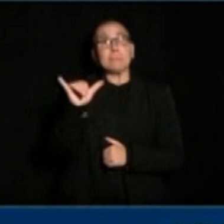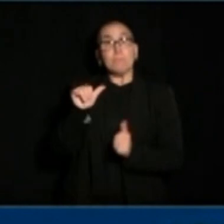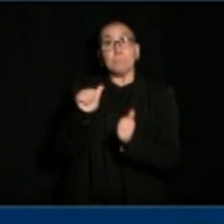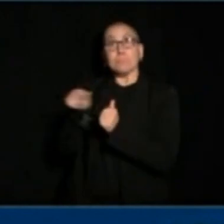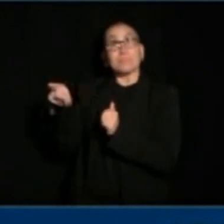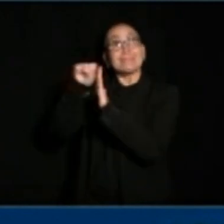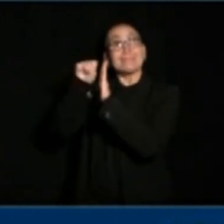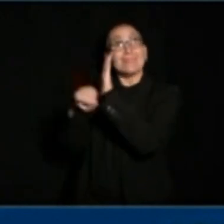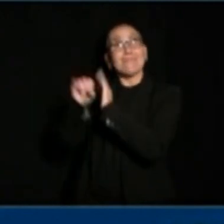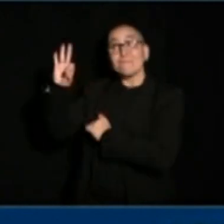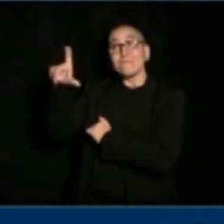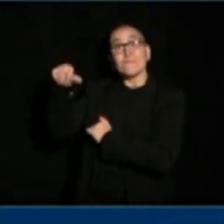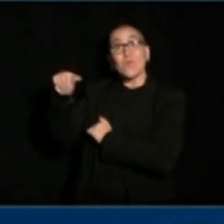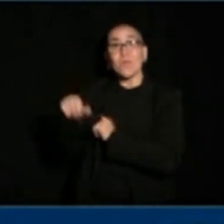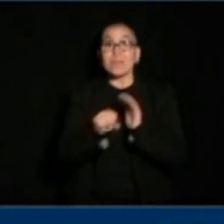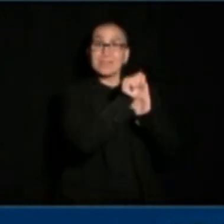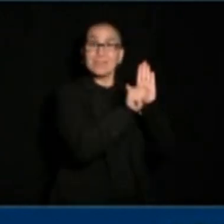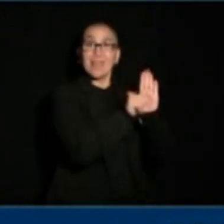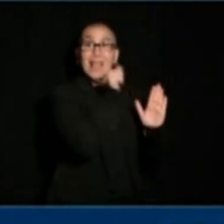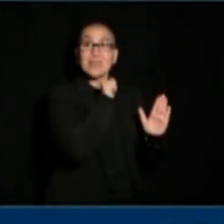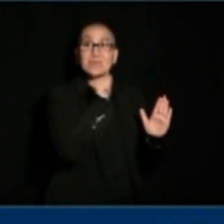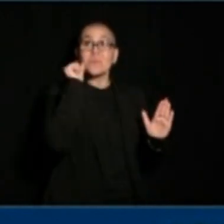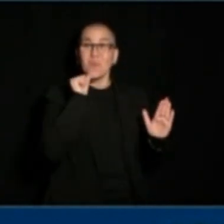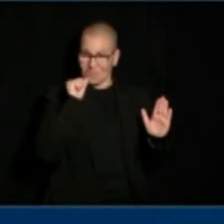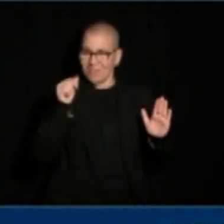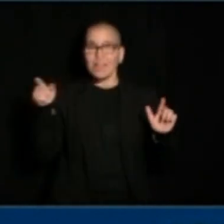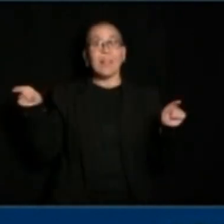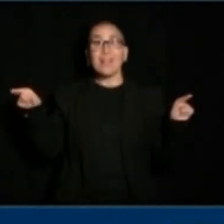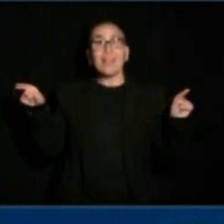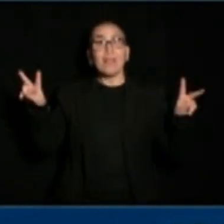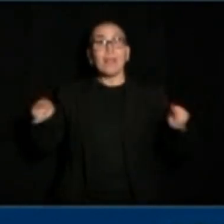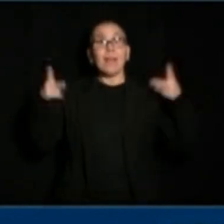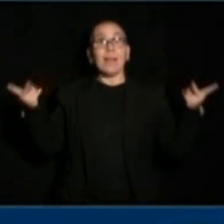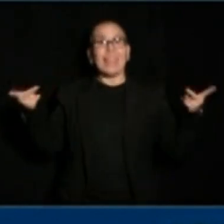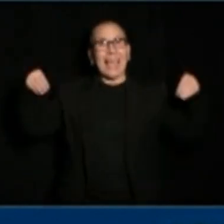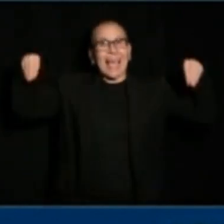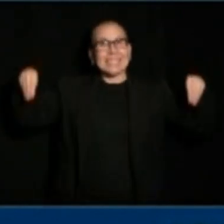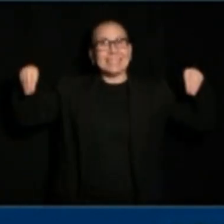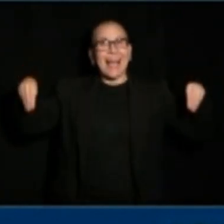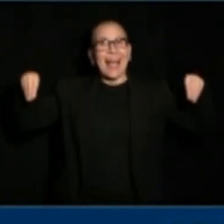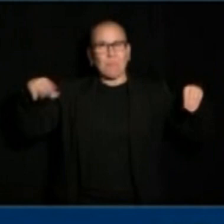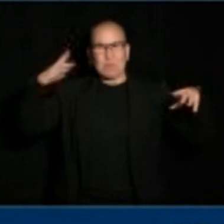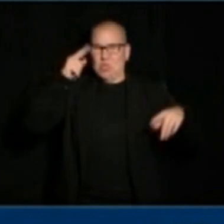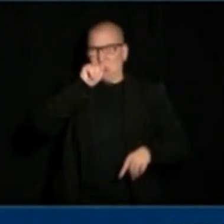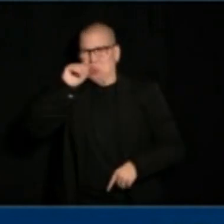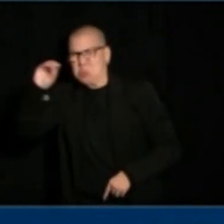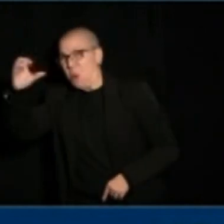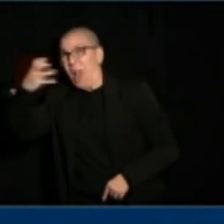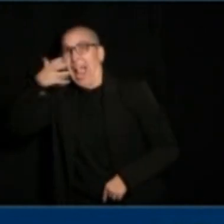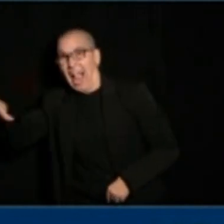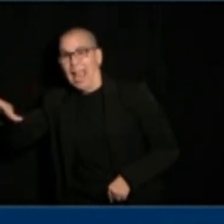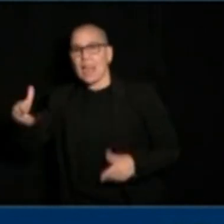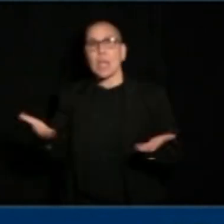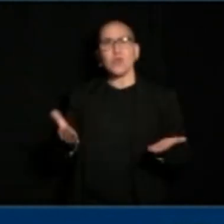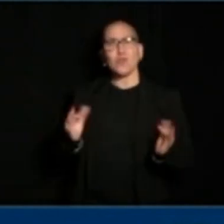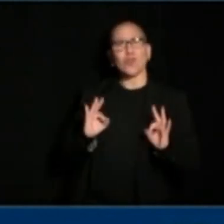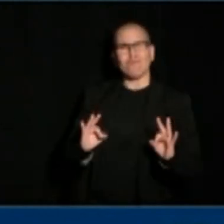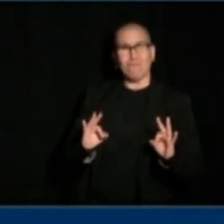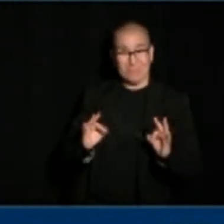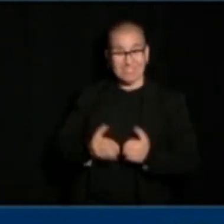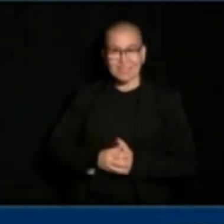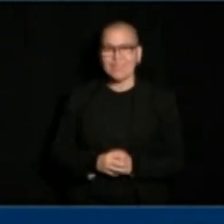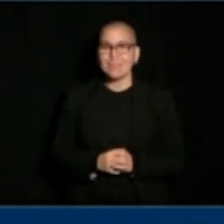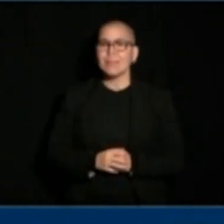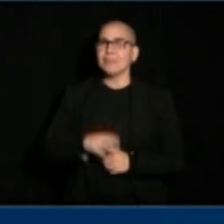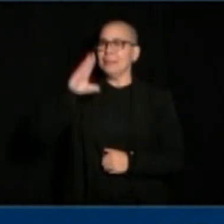winter, we started to see ours go up as we moved back in during cold weather. And what we absolutely know, and this is not